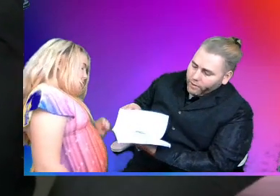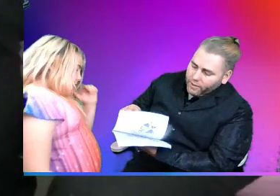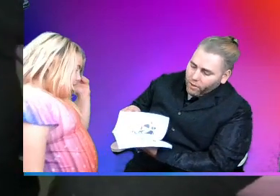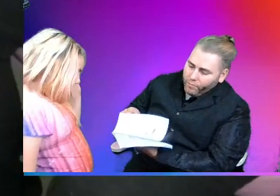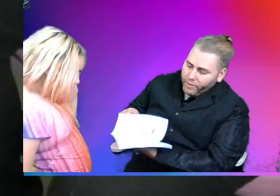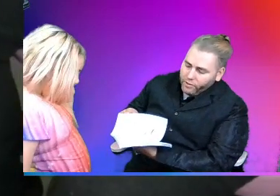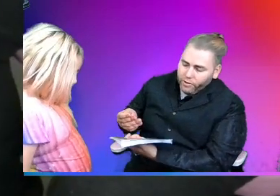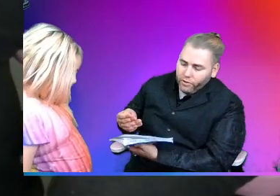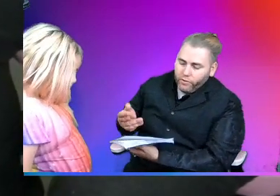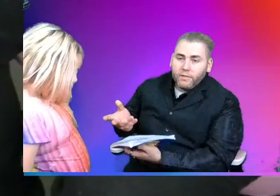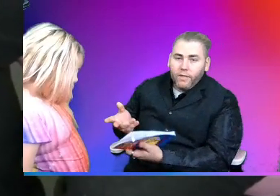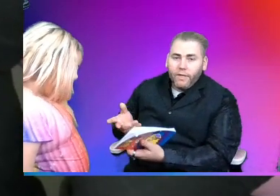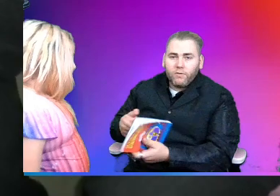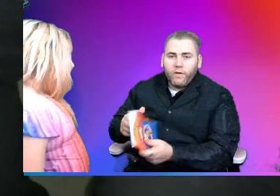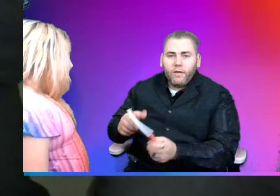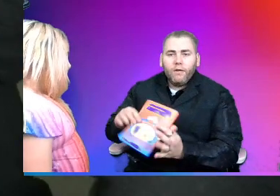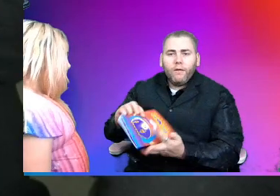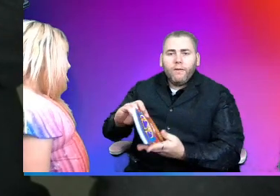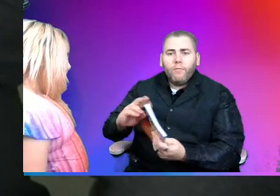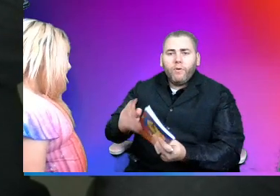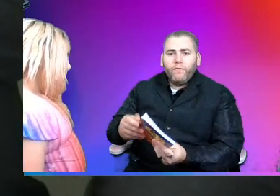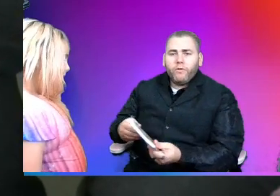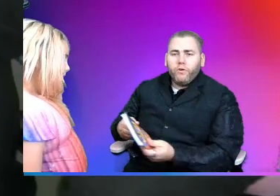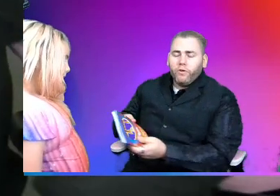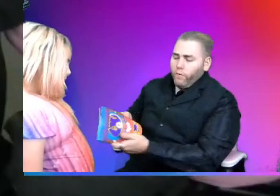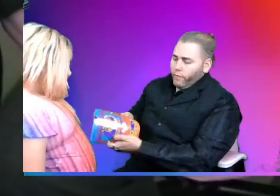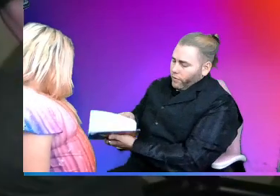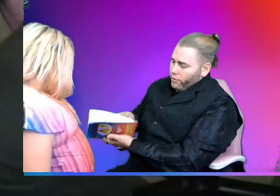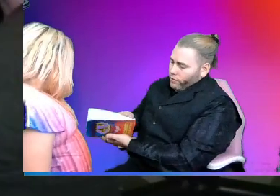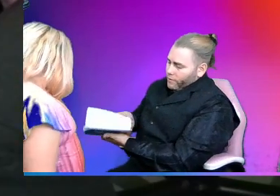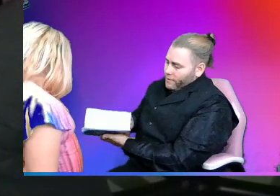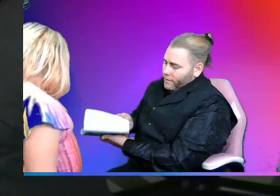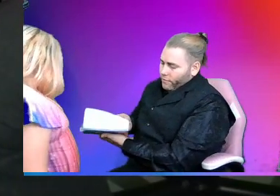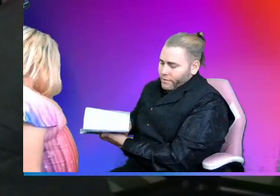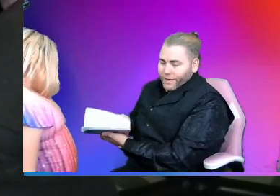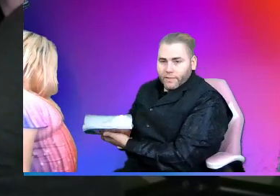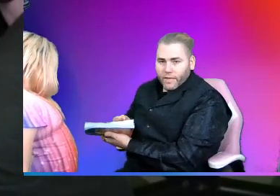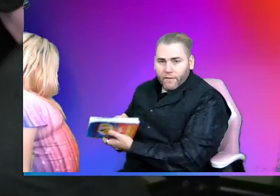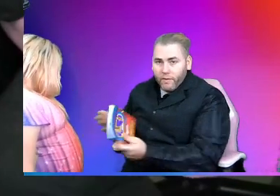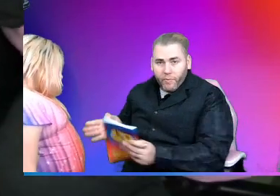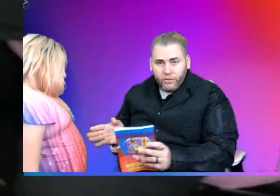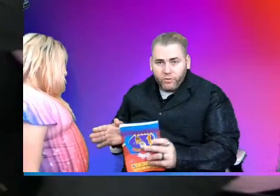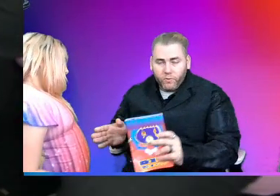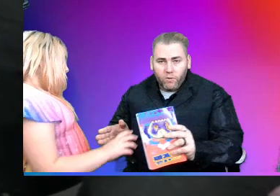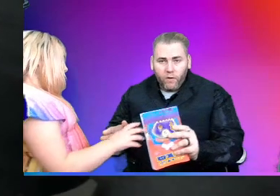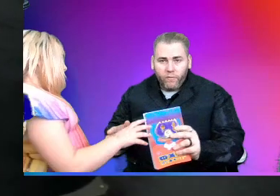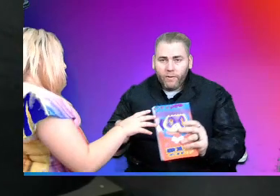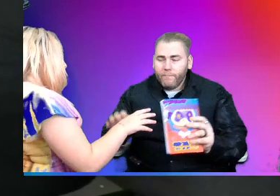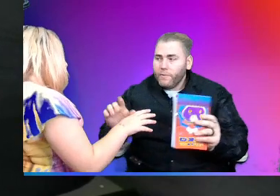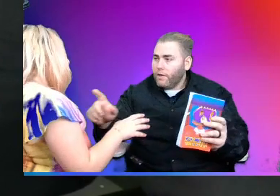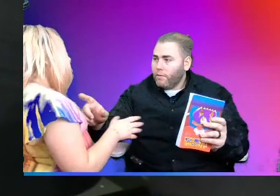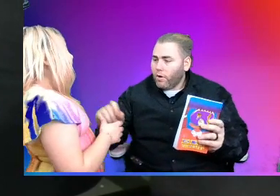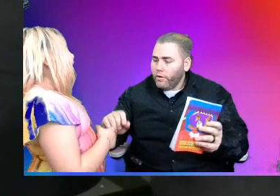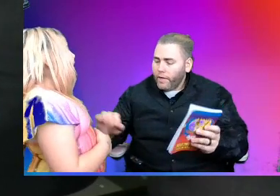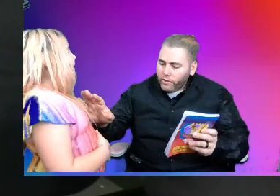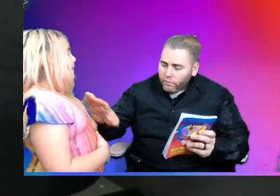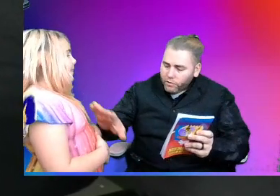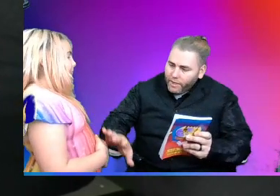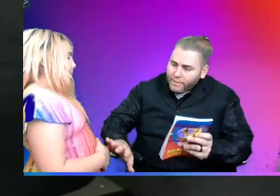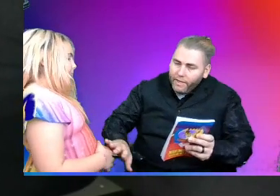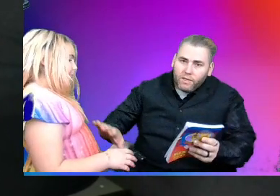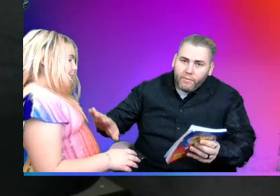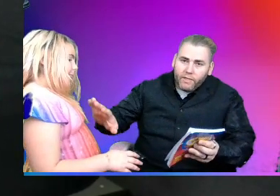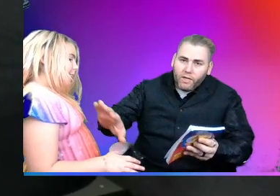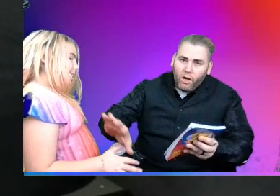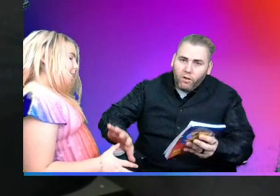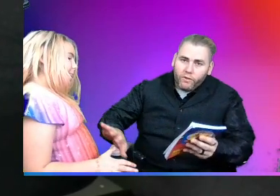as you can see, all the pictures here, that's nice, right? But if you turn it over, you'll notice that the other side doesn't have any pictures whatsoever. But all you got to do is you got